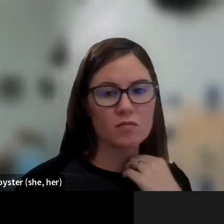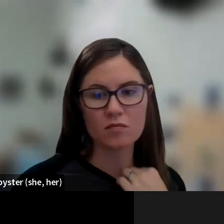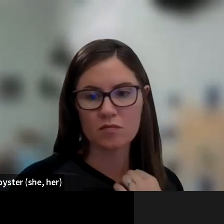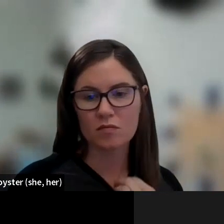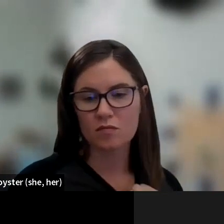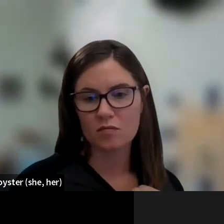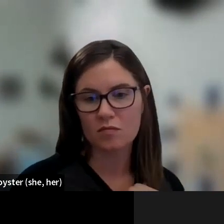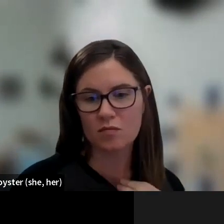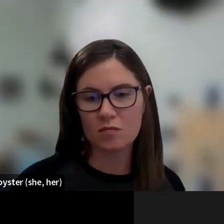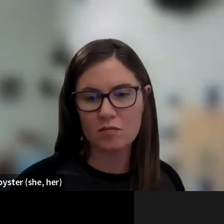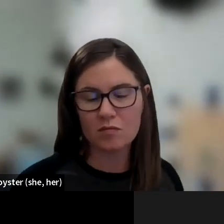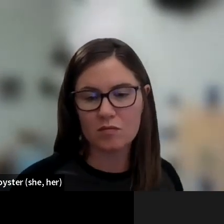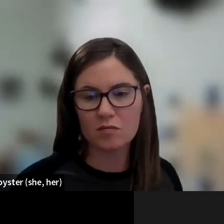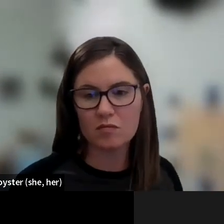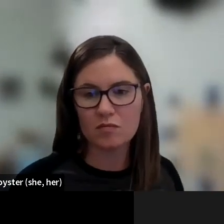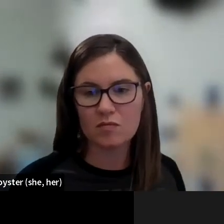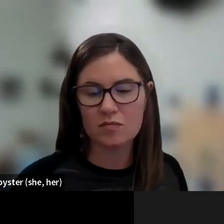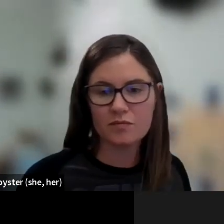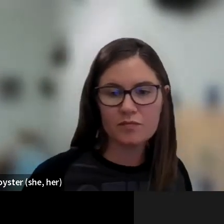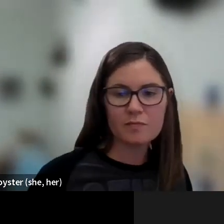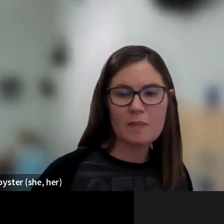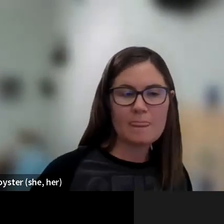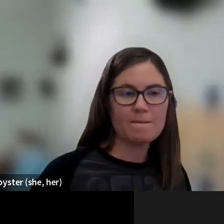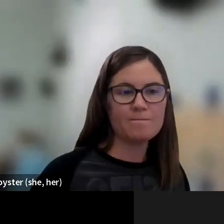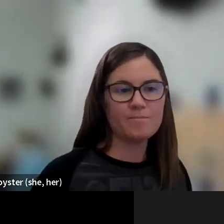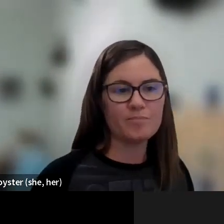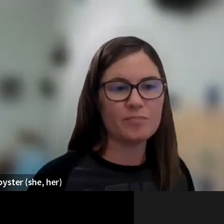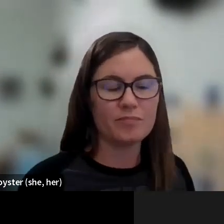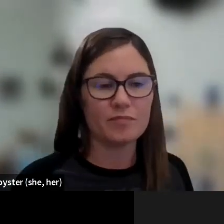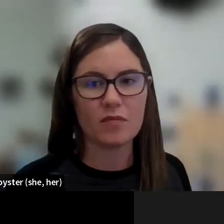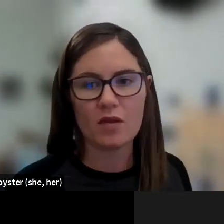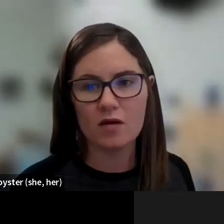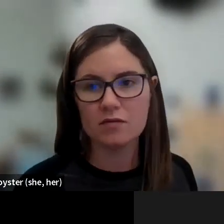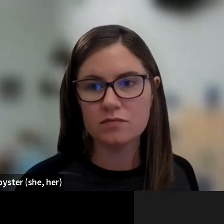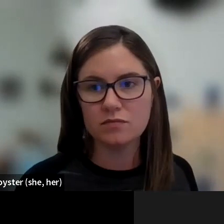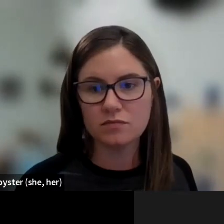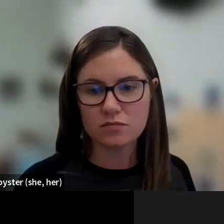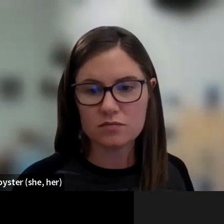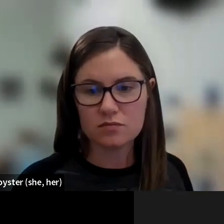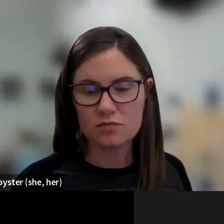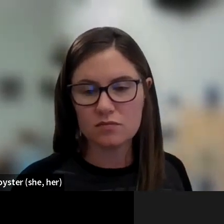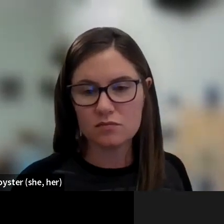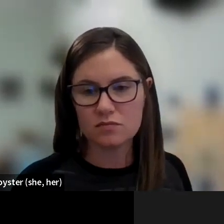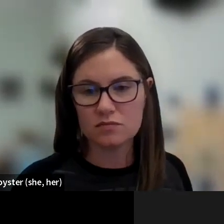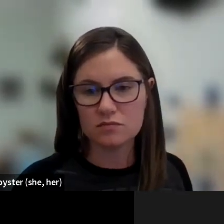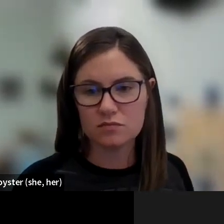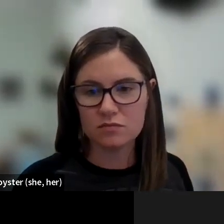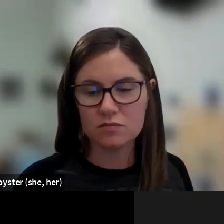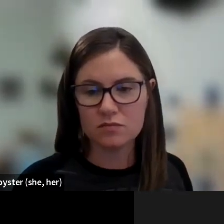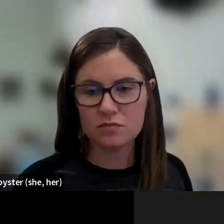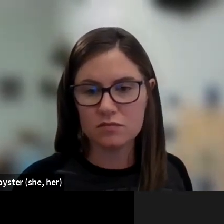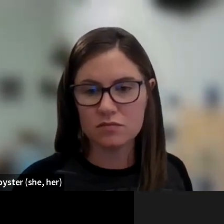disabilities. Y pues realmente yo, pues, realmente tuve